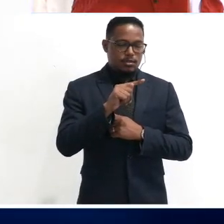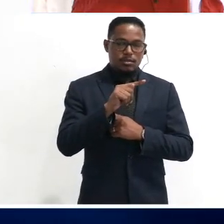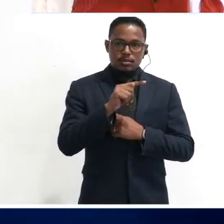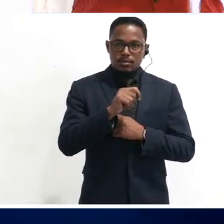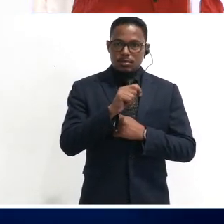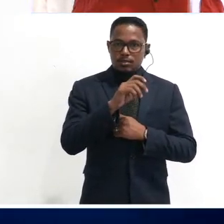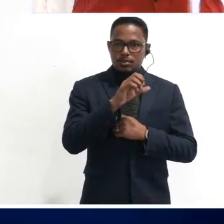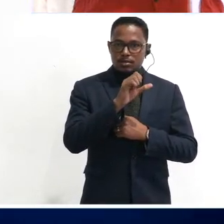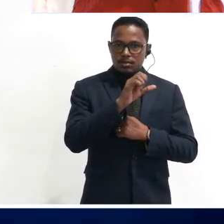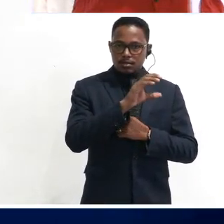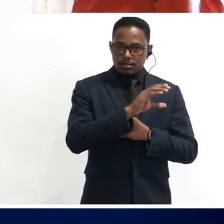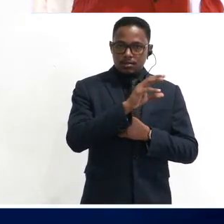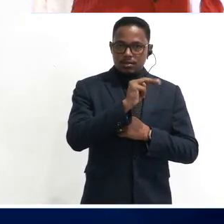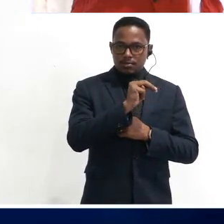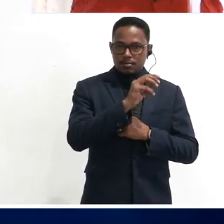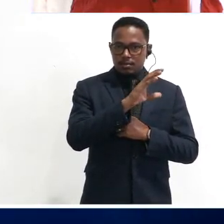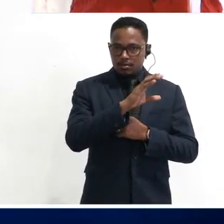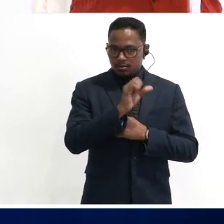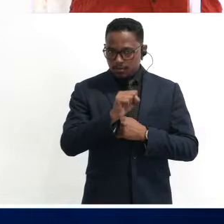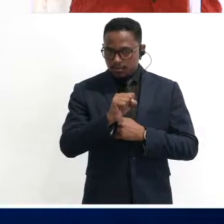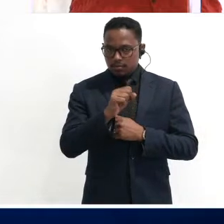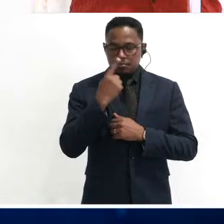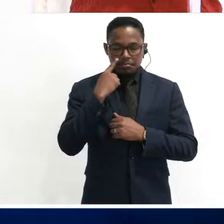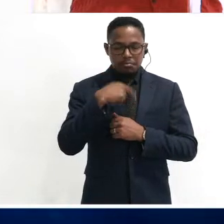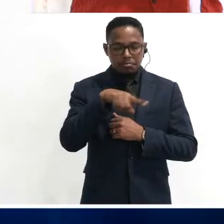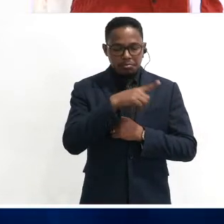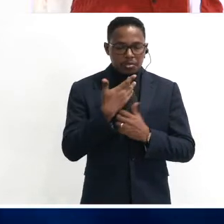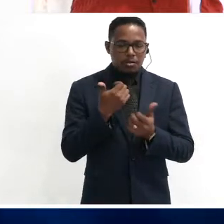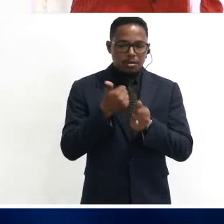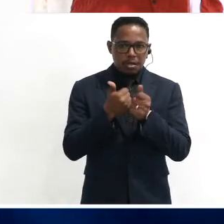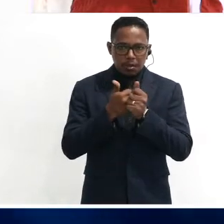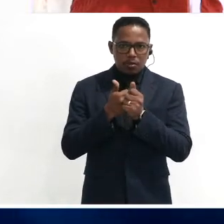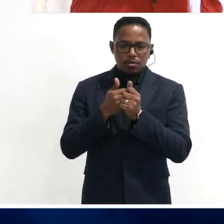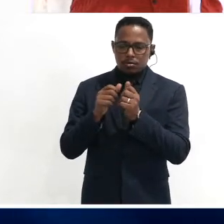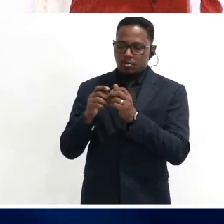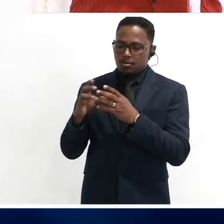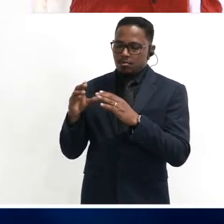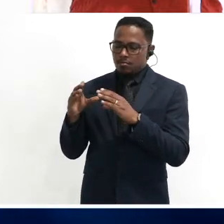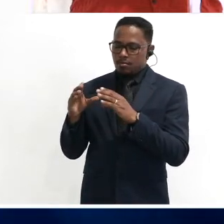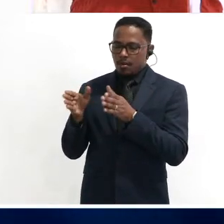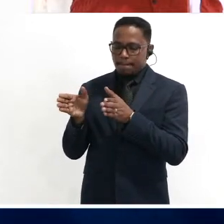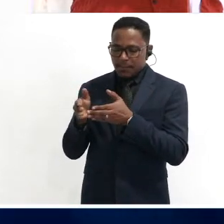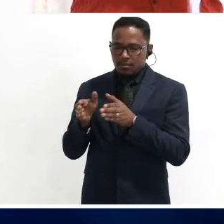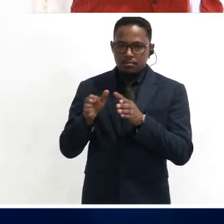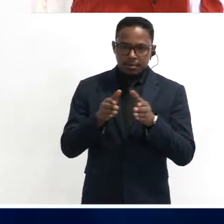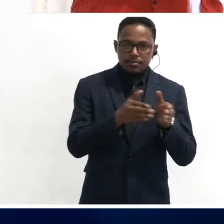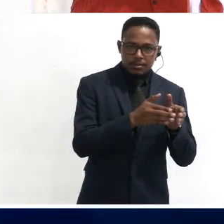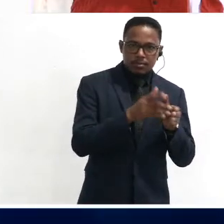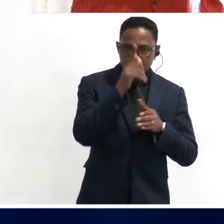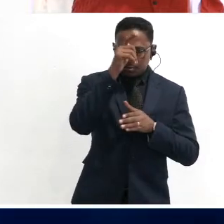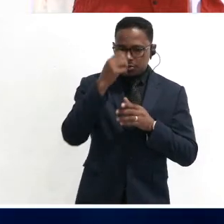fabs. And so TSMC's 2-nanometer fab is expected to cost $33 billion.